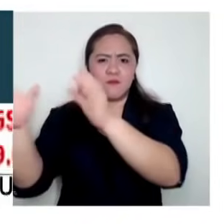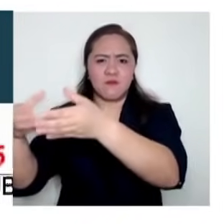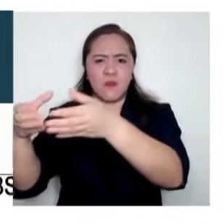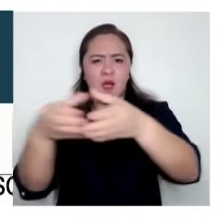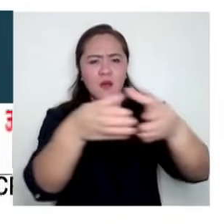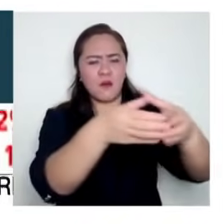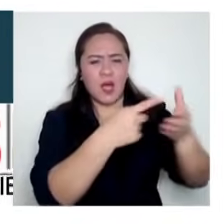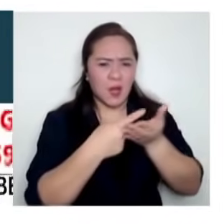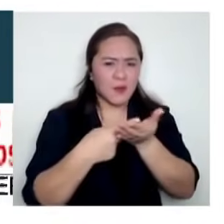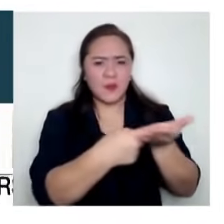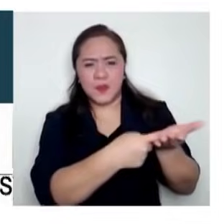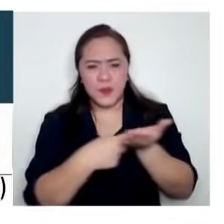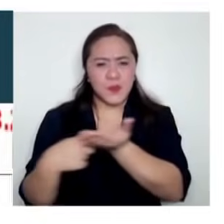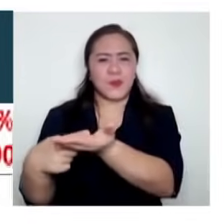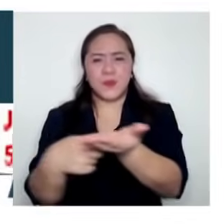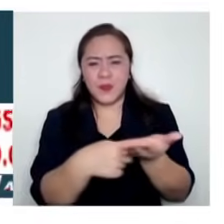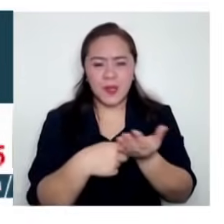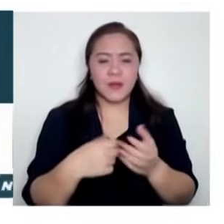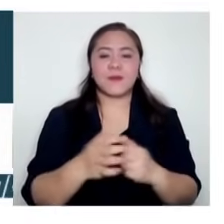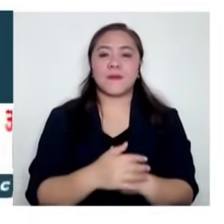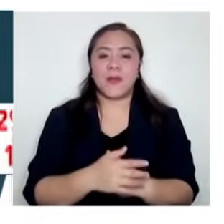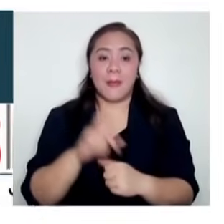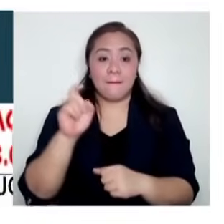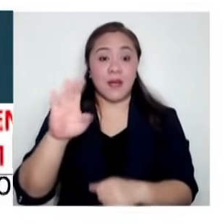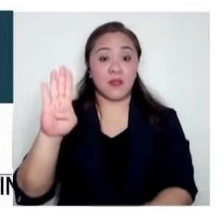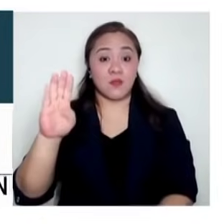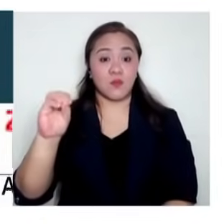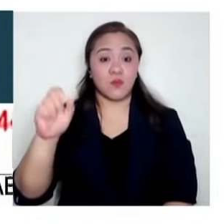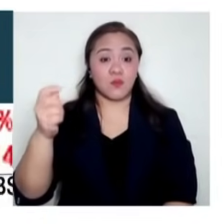is unanimous actually that booster